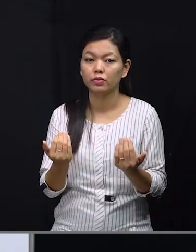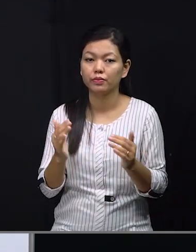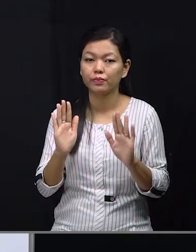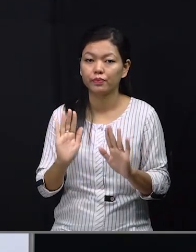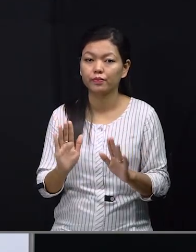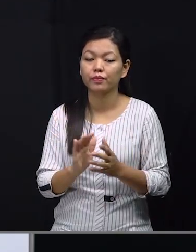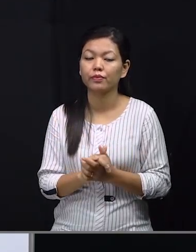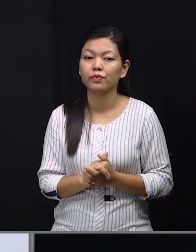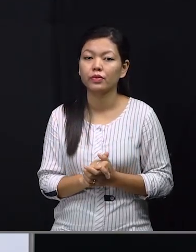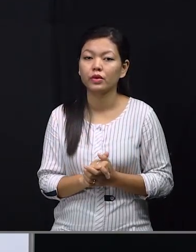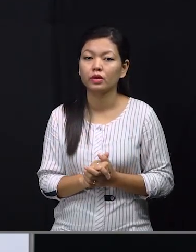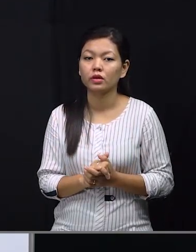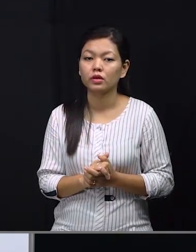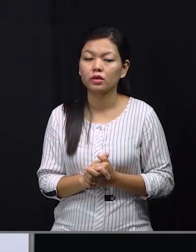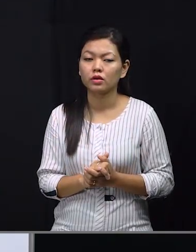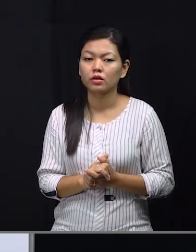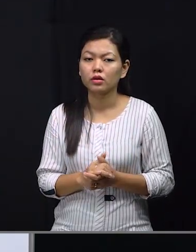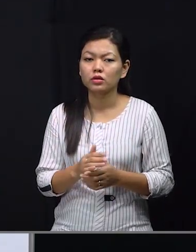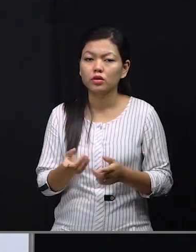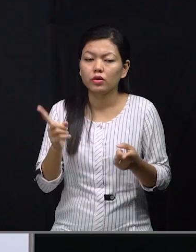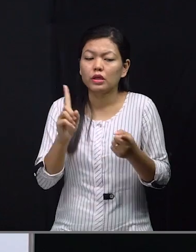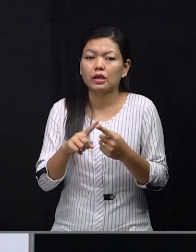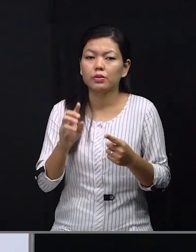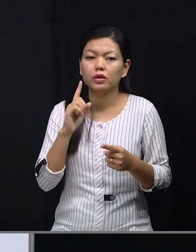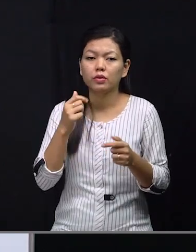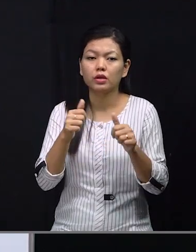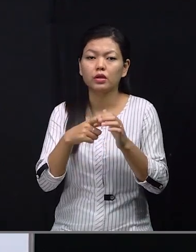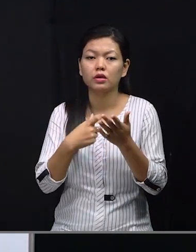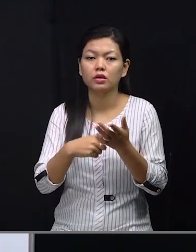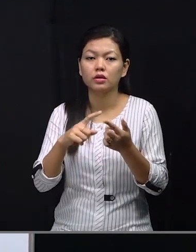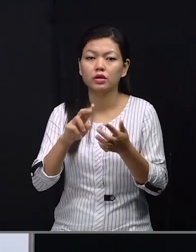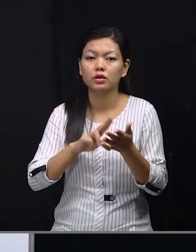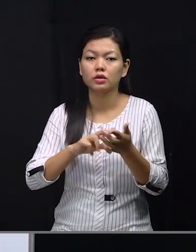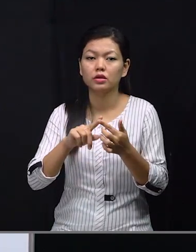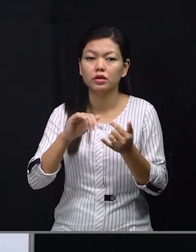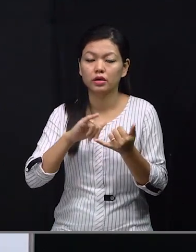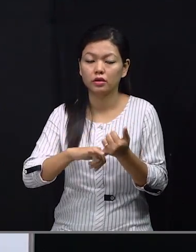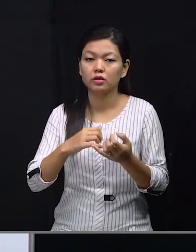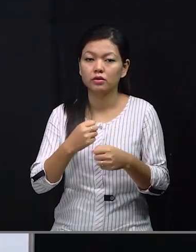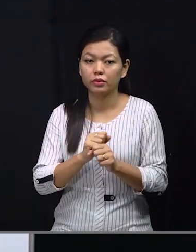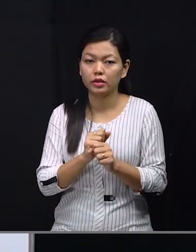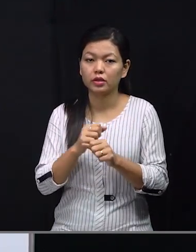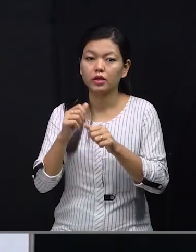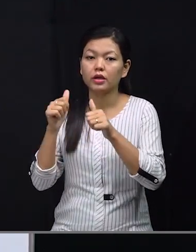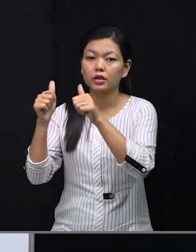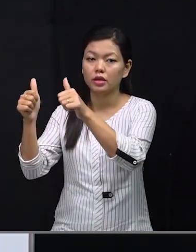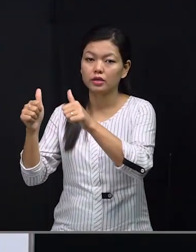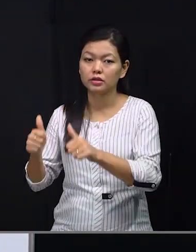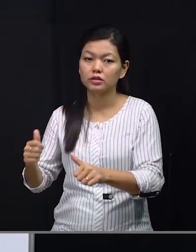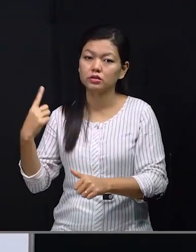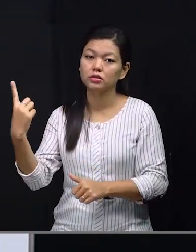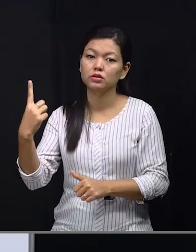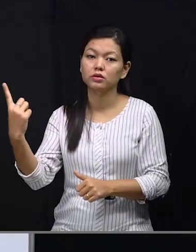what happens is that we get only one product, and the